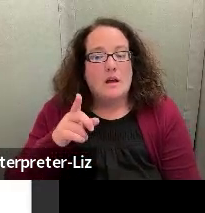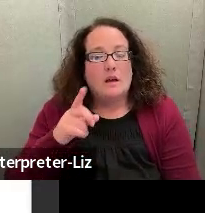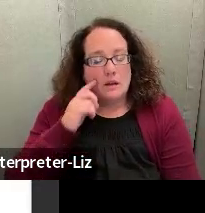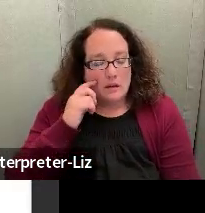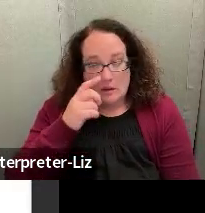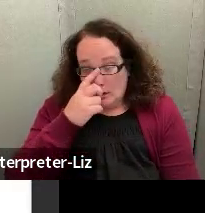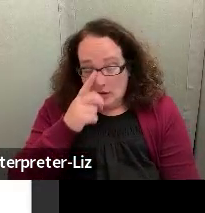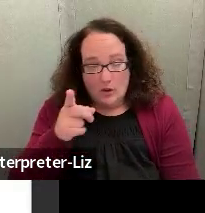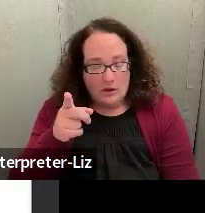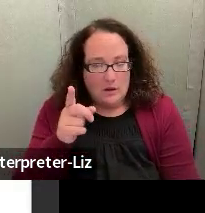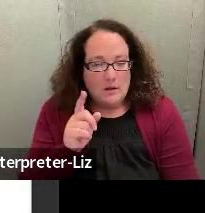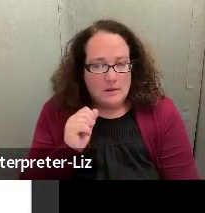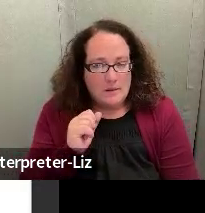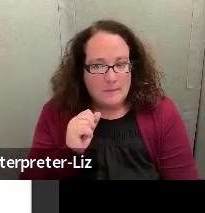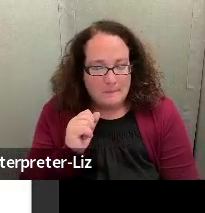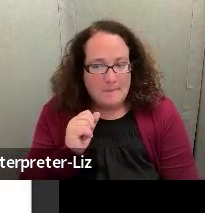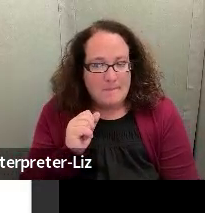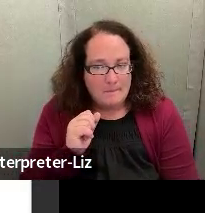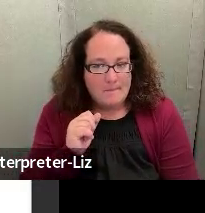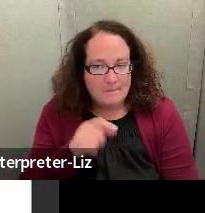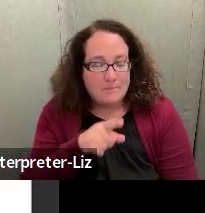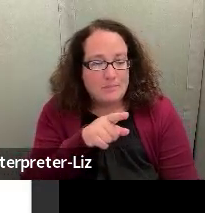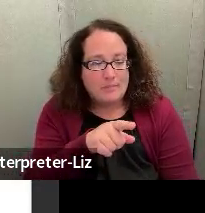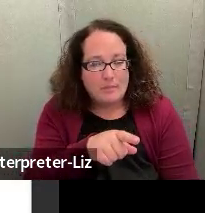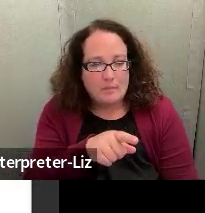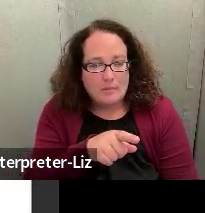things, and this